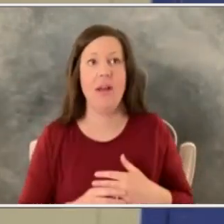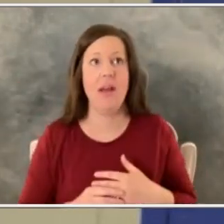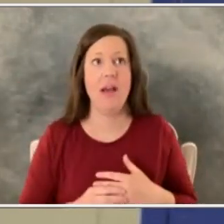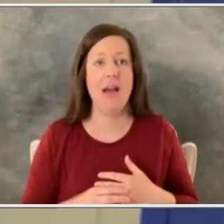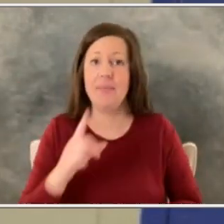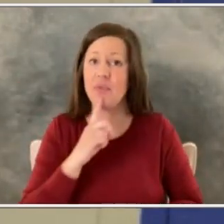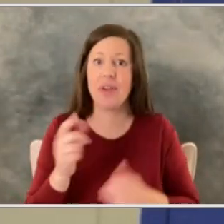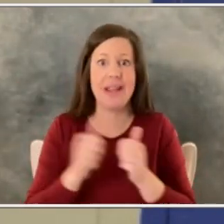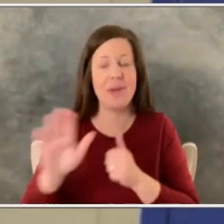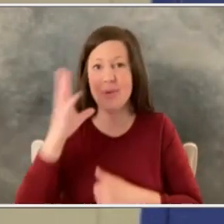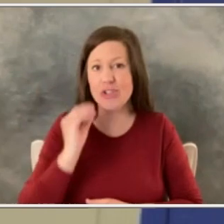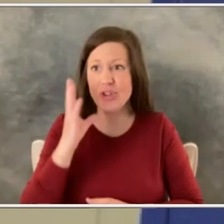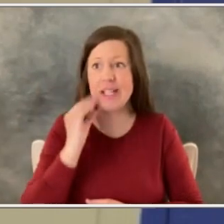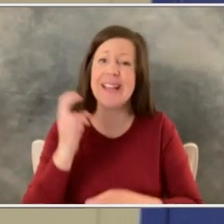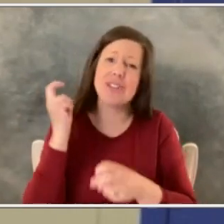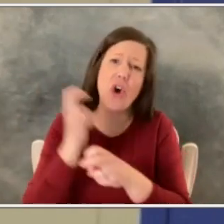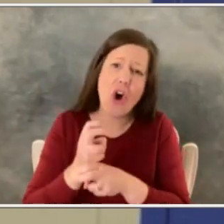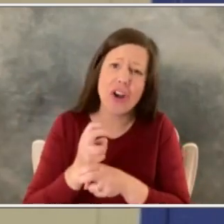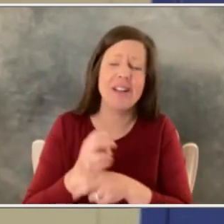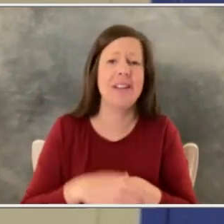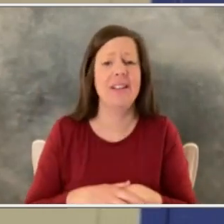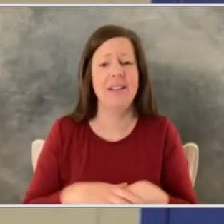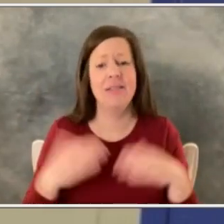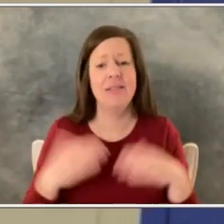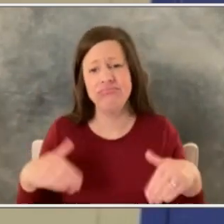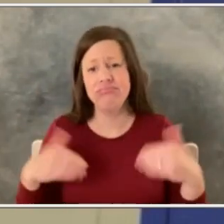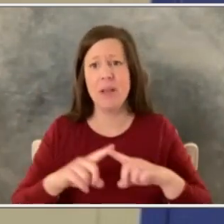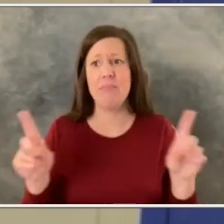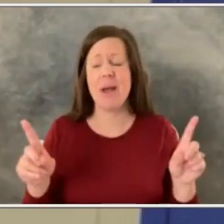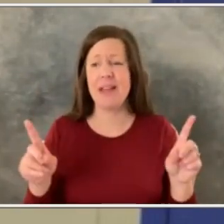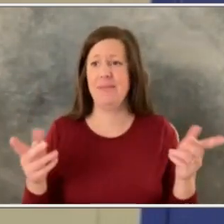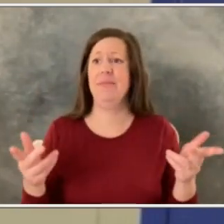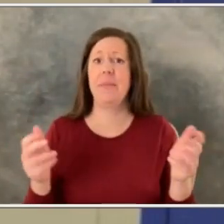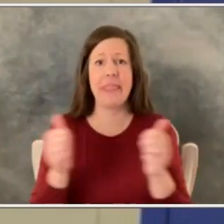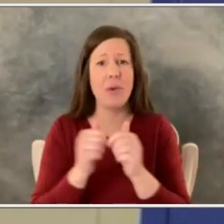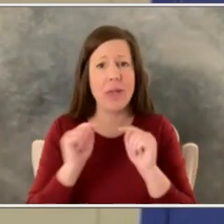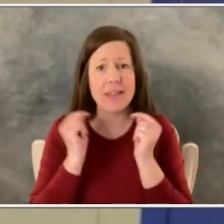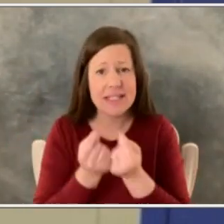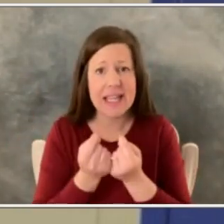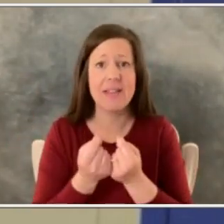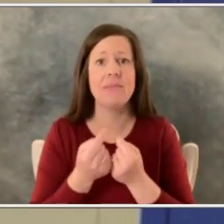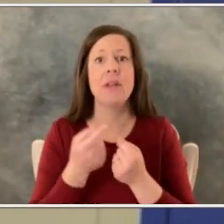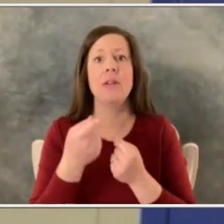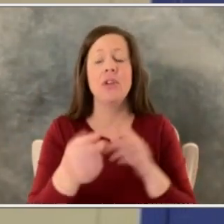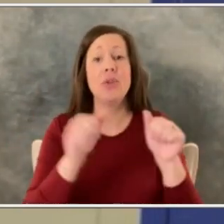journey. It's hard, it's difficult, but with a team, you become a